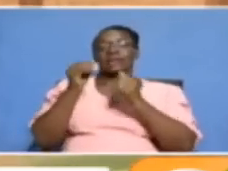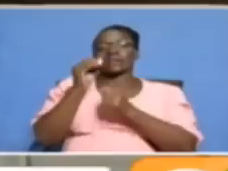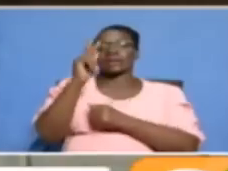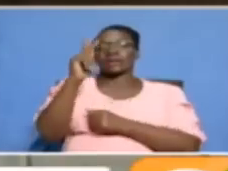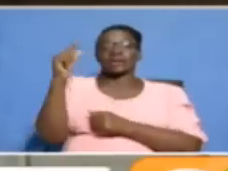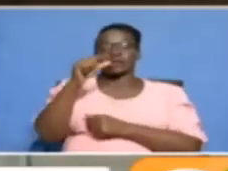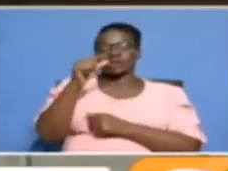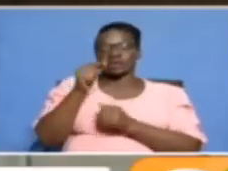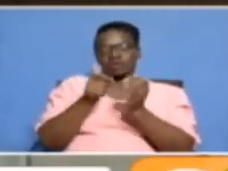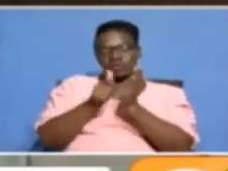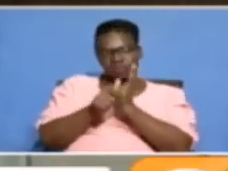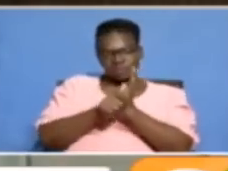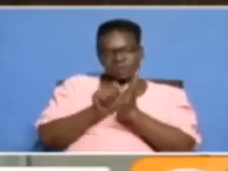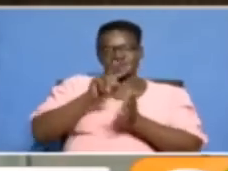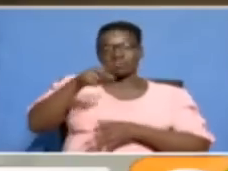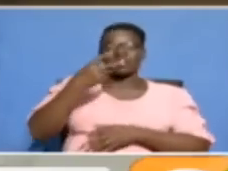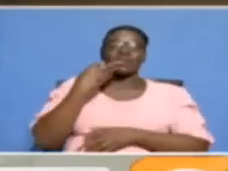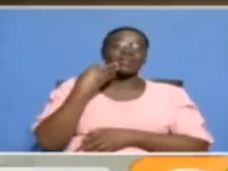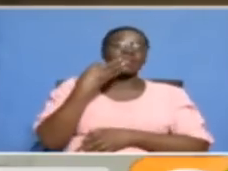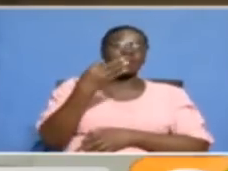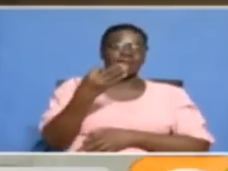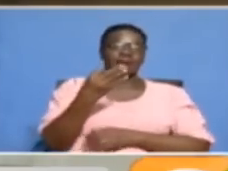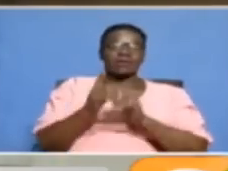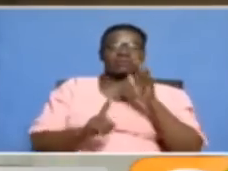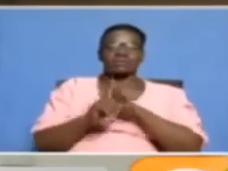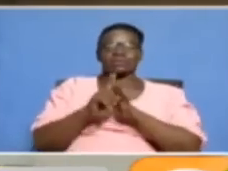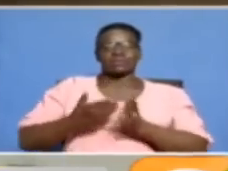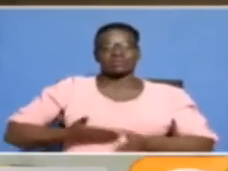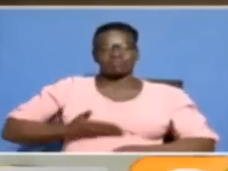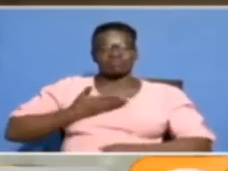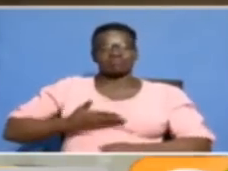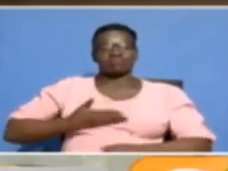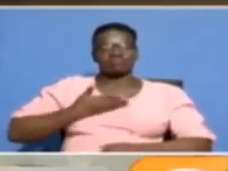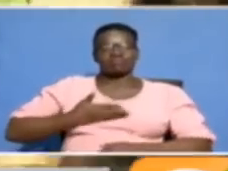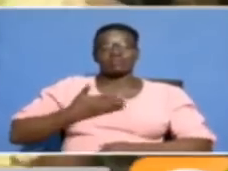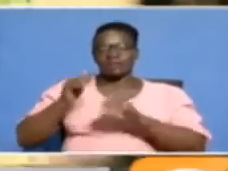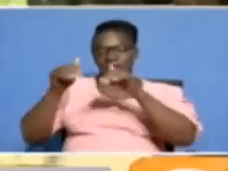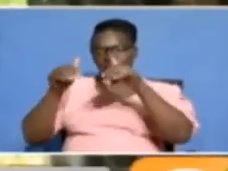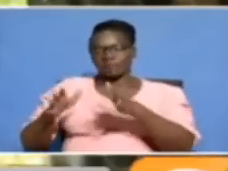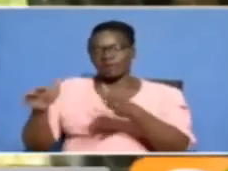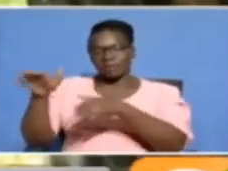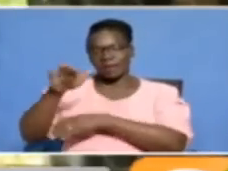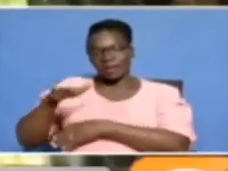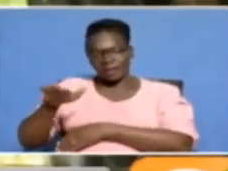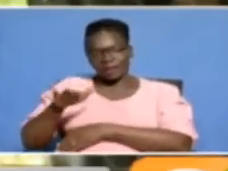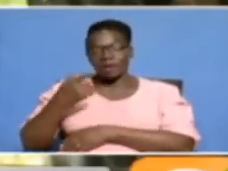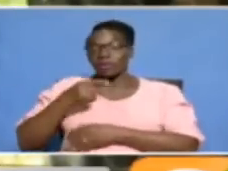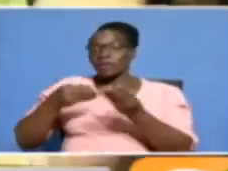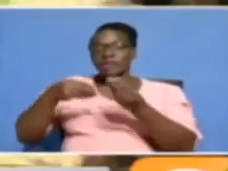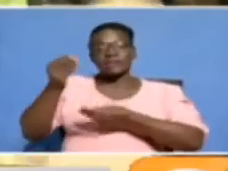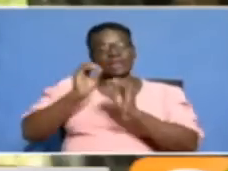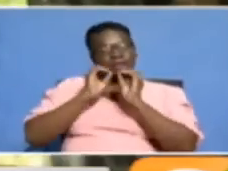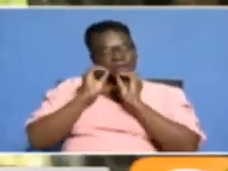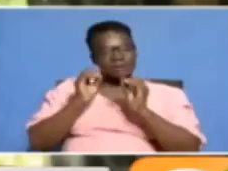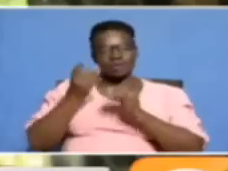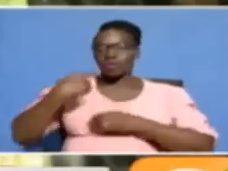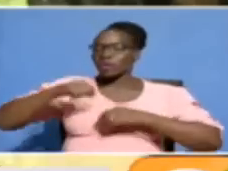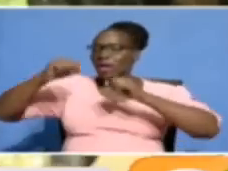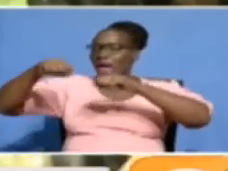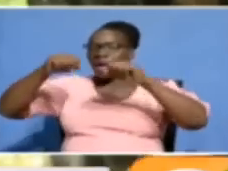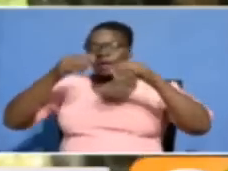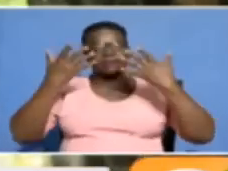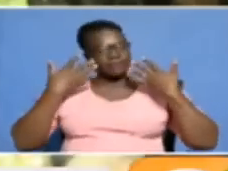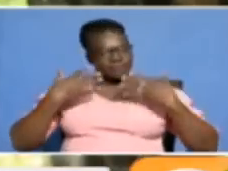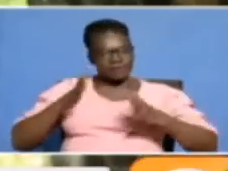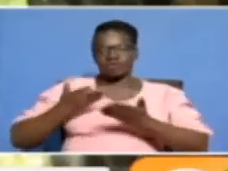maize at 2,300 shillings, sparking anger among farmers in the North Rift. Atutauza, na tumekubaliana,